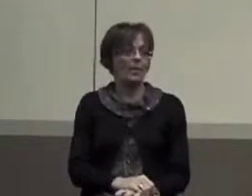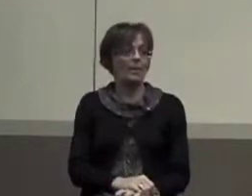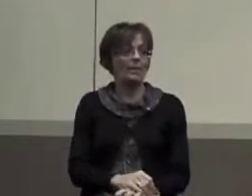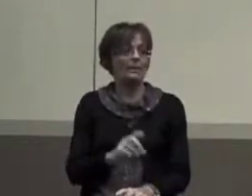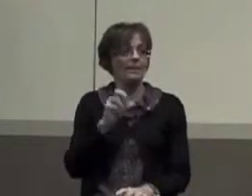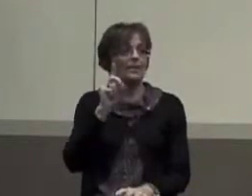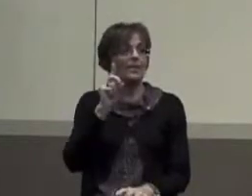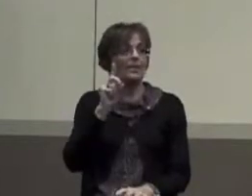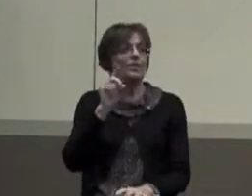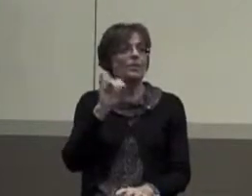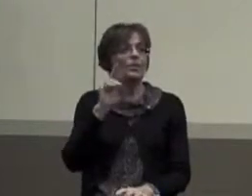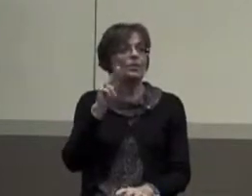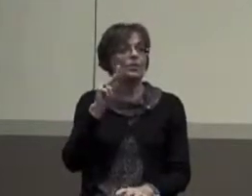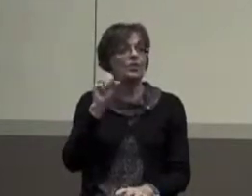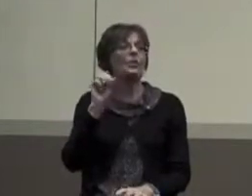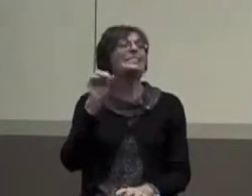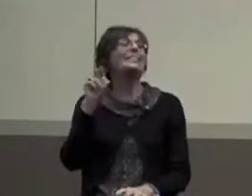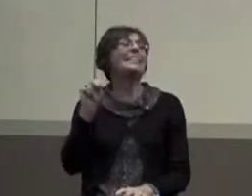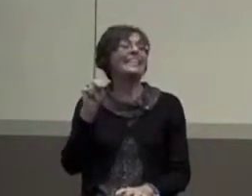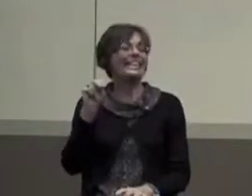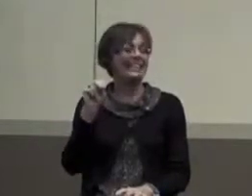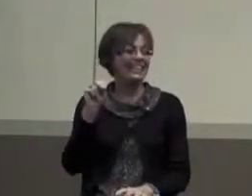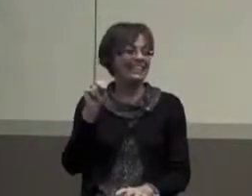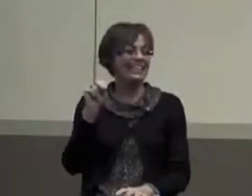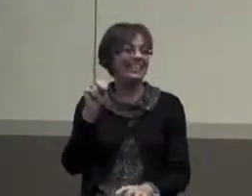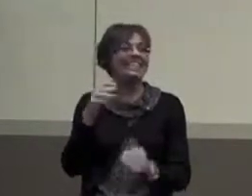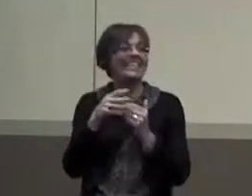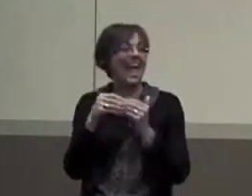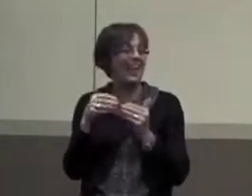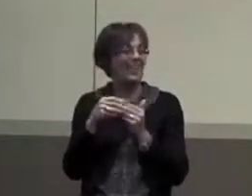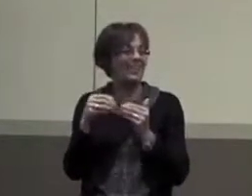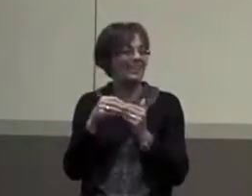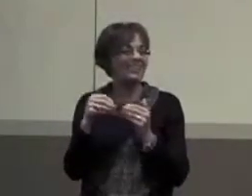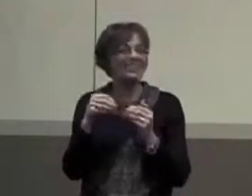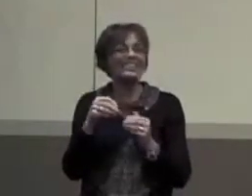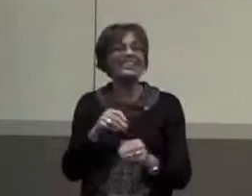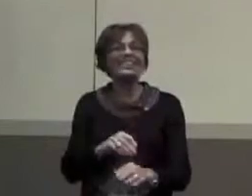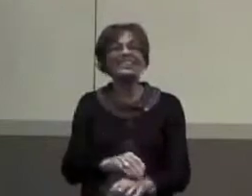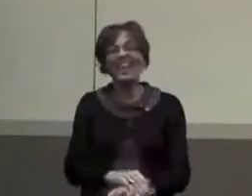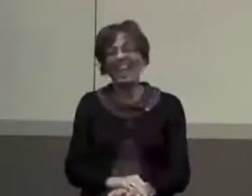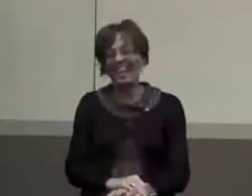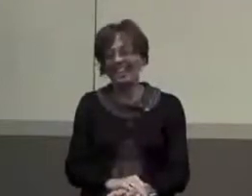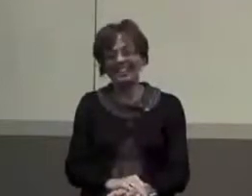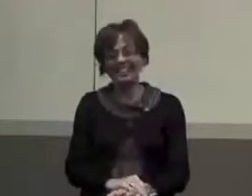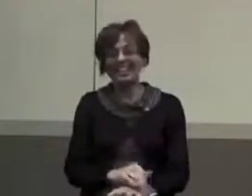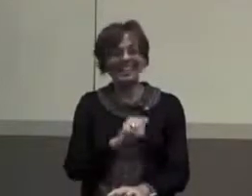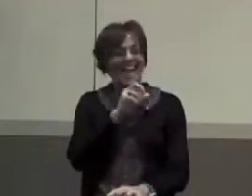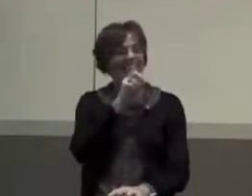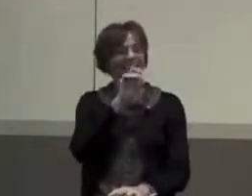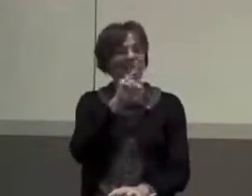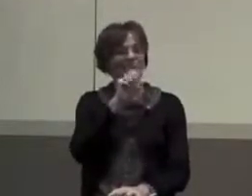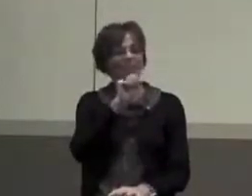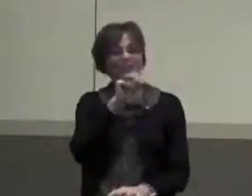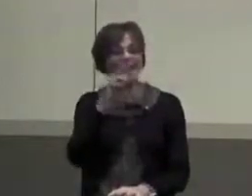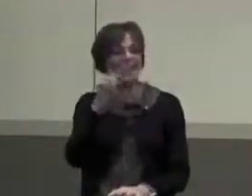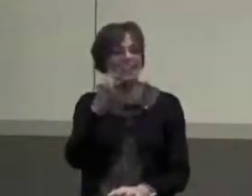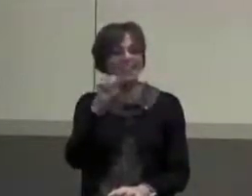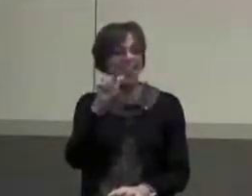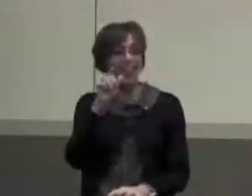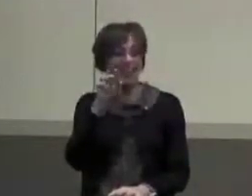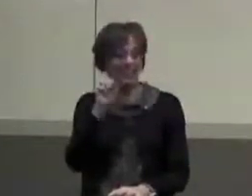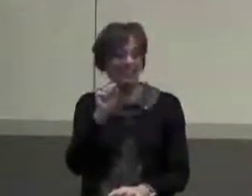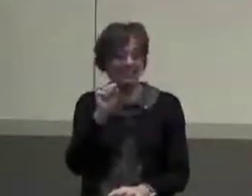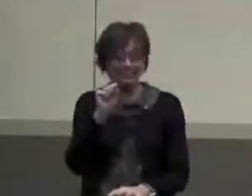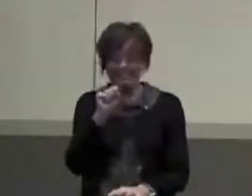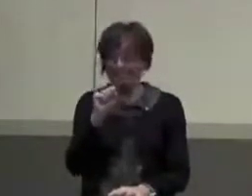like a bank account for them. Yeah. They can deposit their dollars. Yes. That's excellent. Yes. I work in a high school as well as a middle